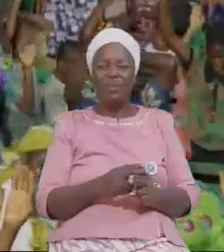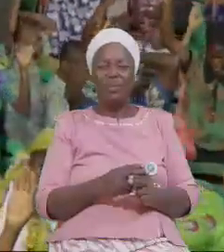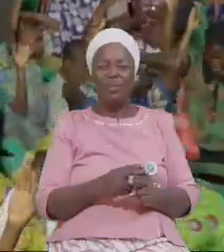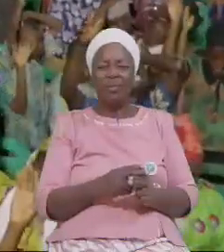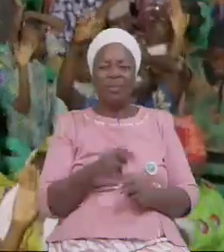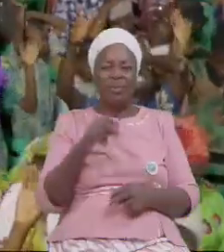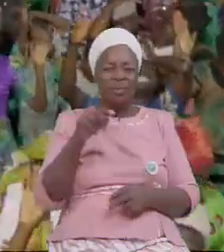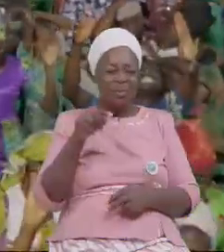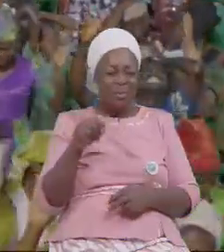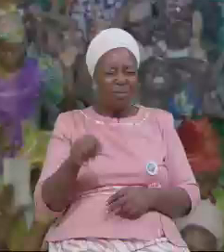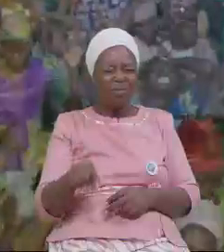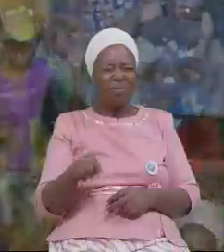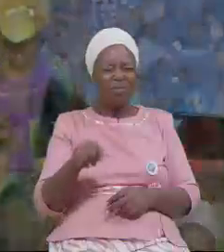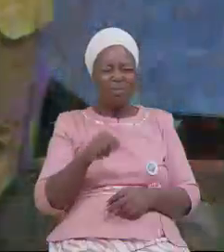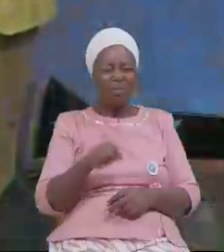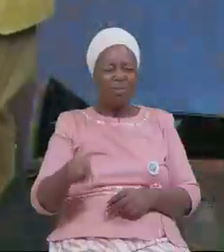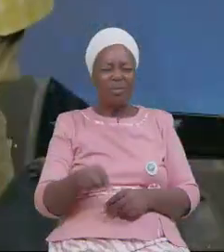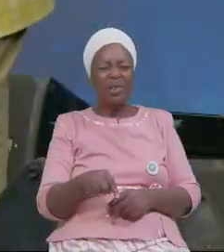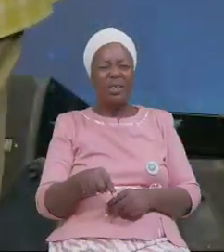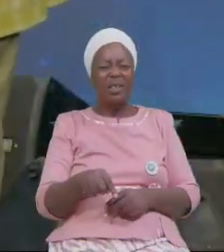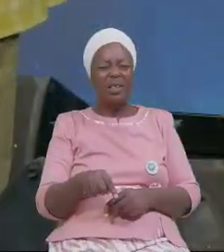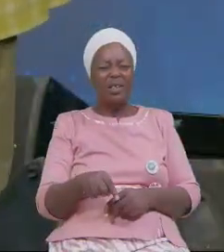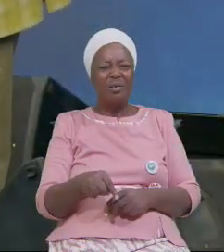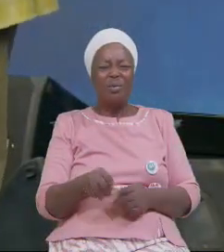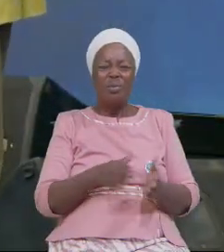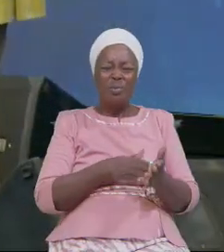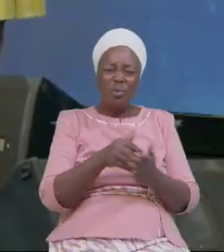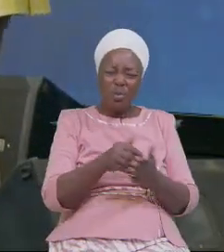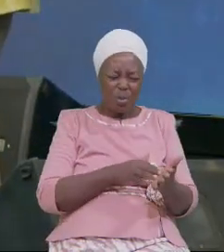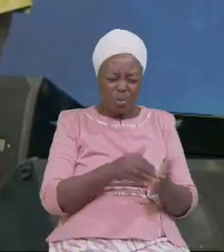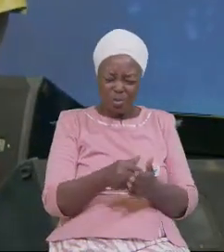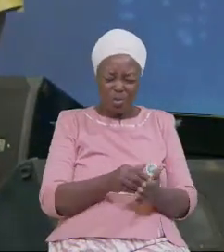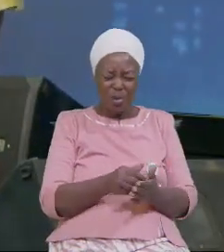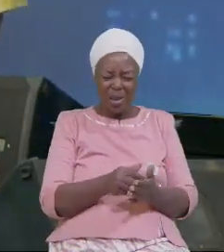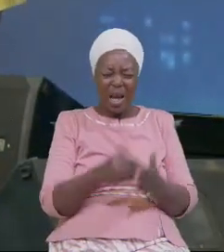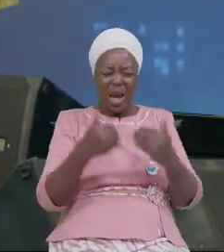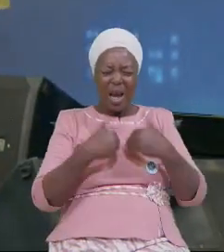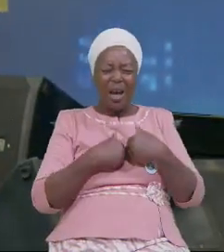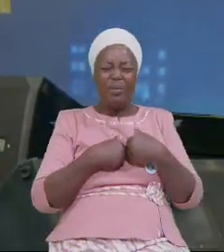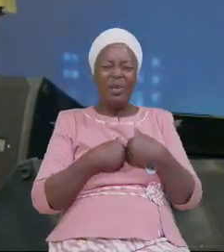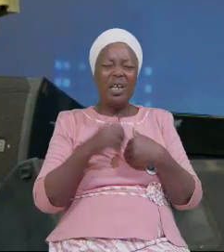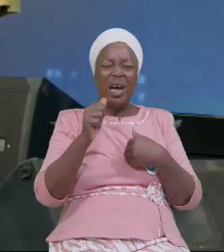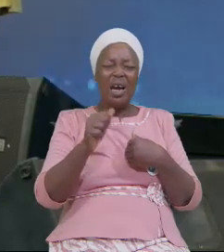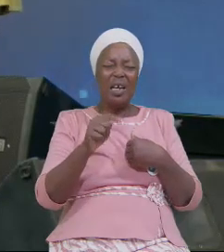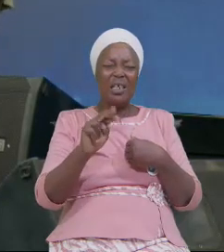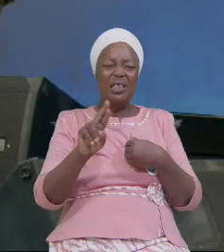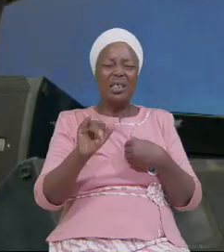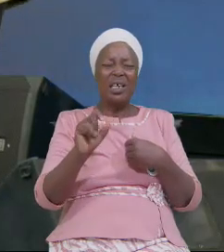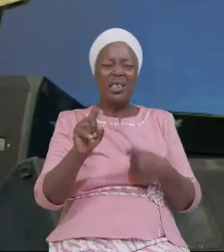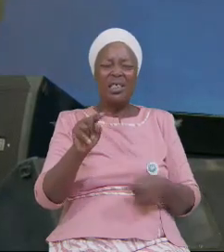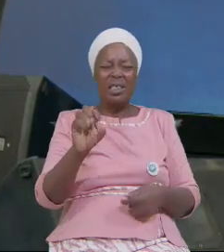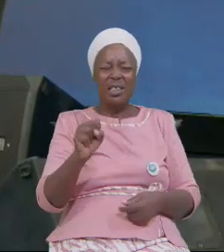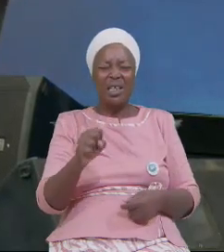Paralyzed, impotent, weak, having arthritis, pain in the joints, you